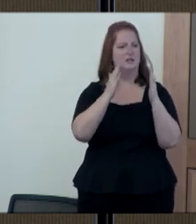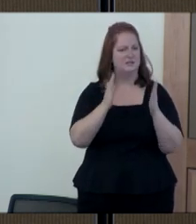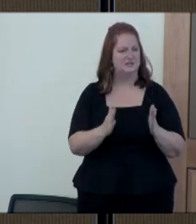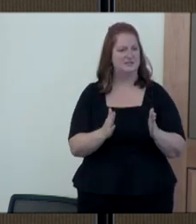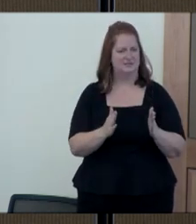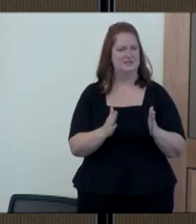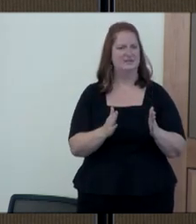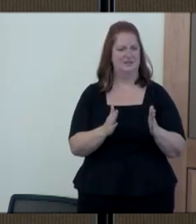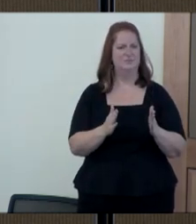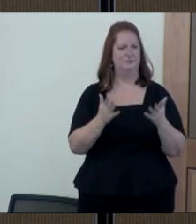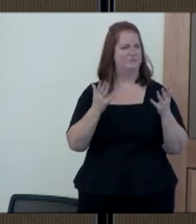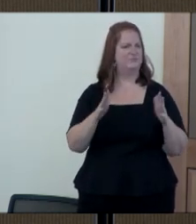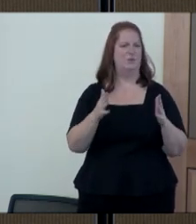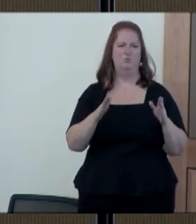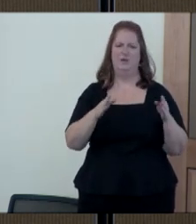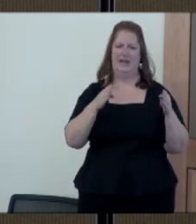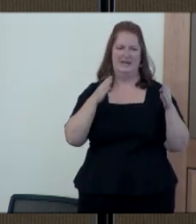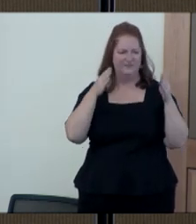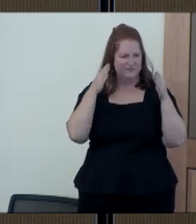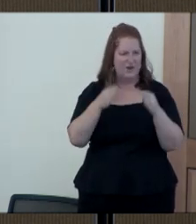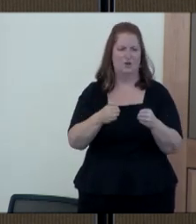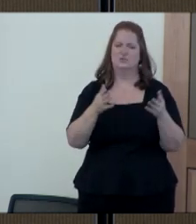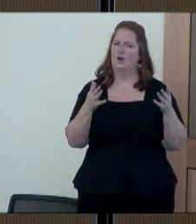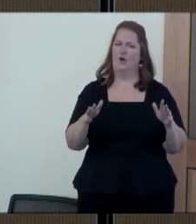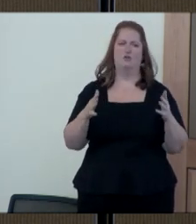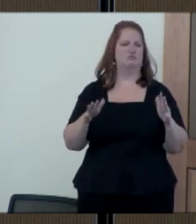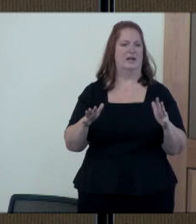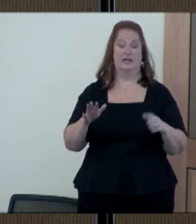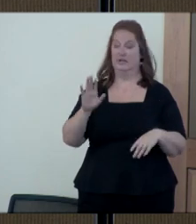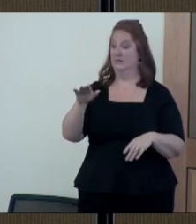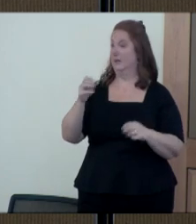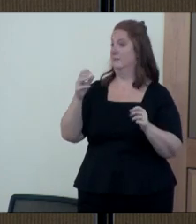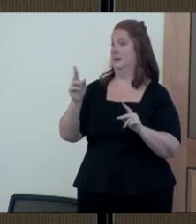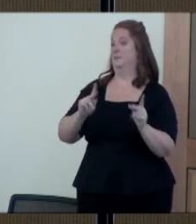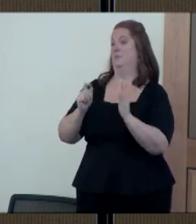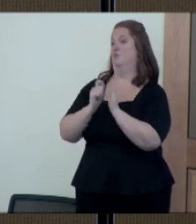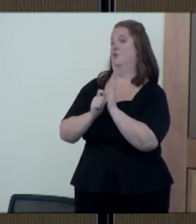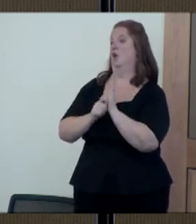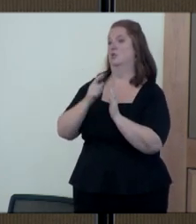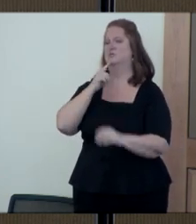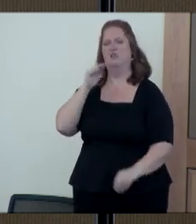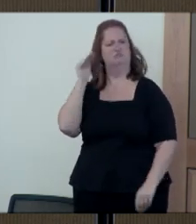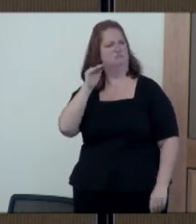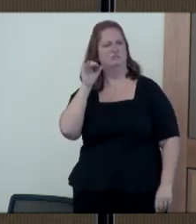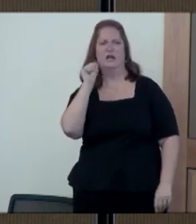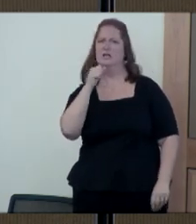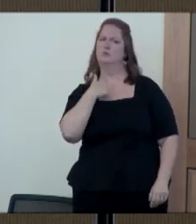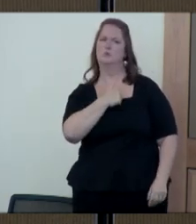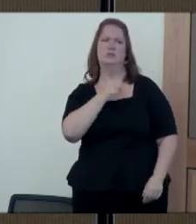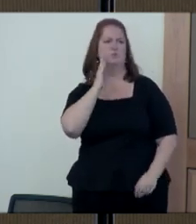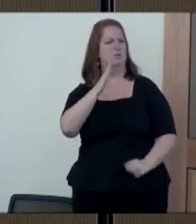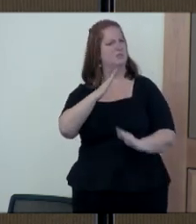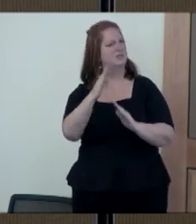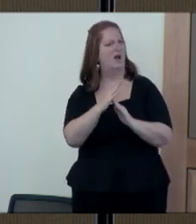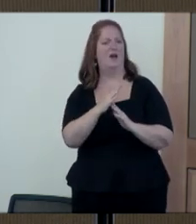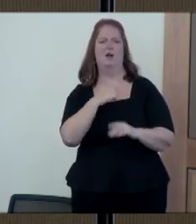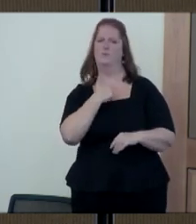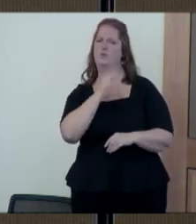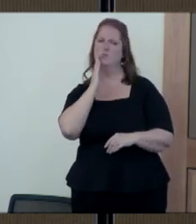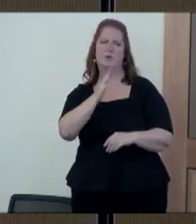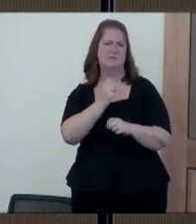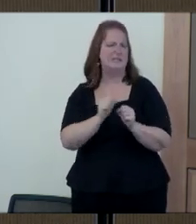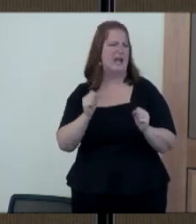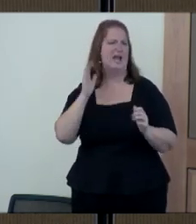this a focus. I can't tell you how many people have written to me to say, I'm on board, we're going to be the safest, we're going to be top decile in